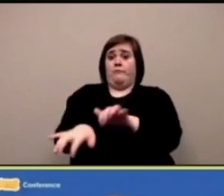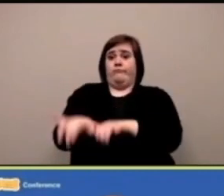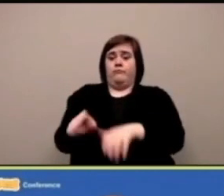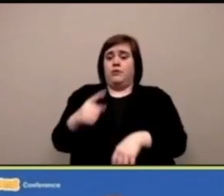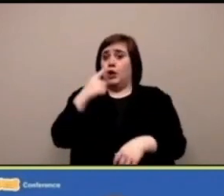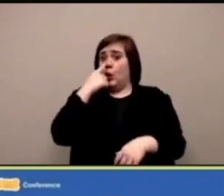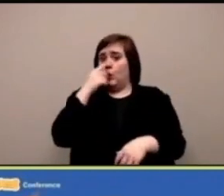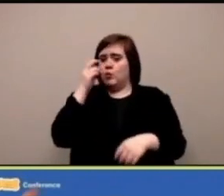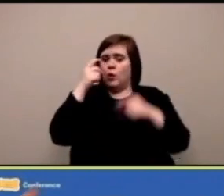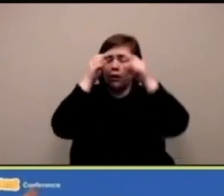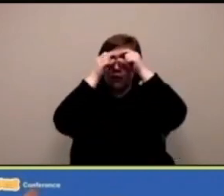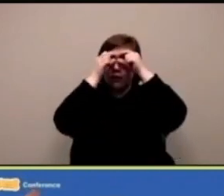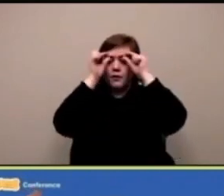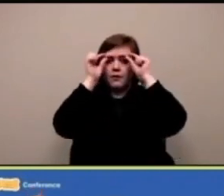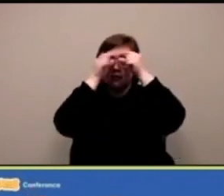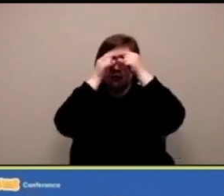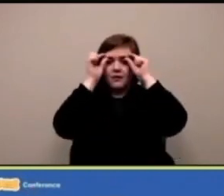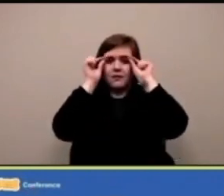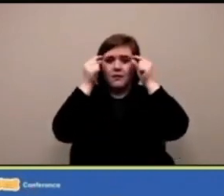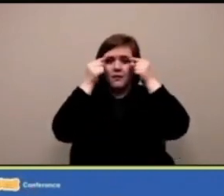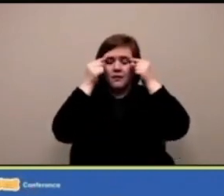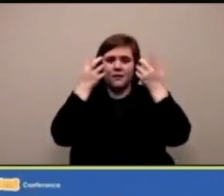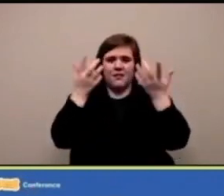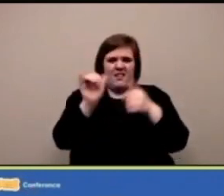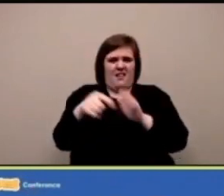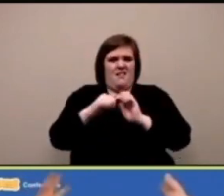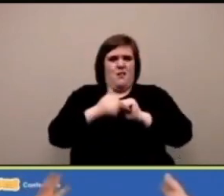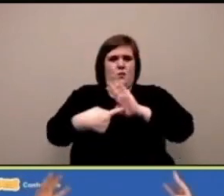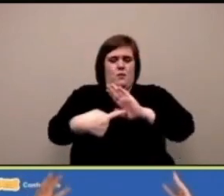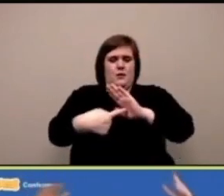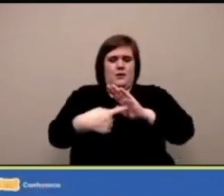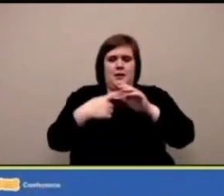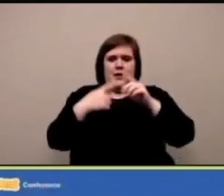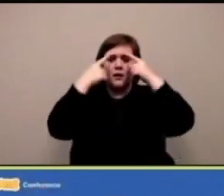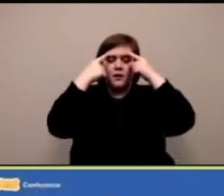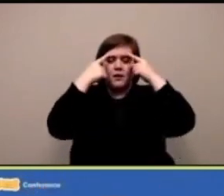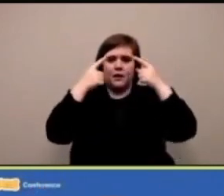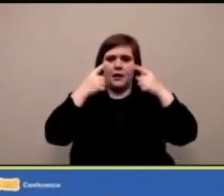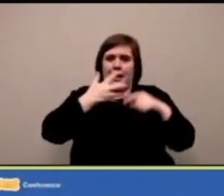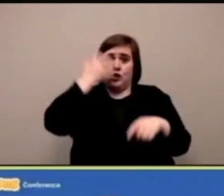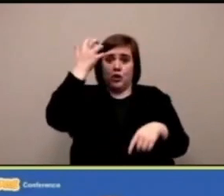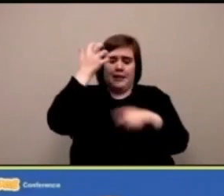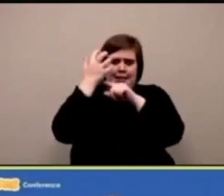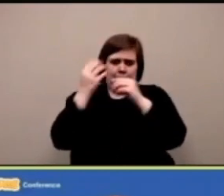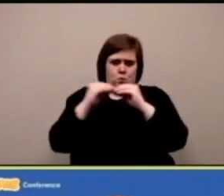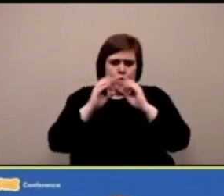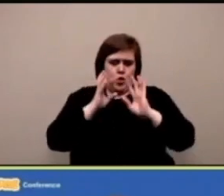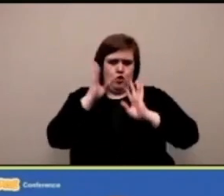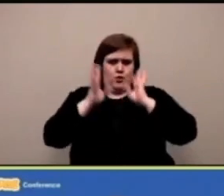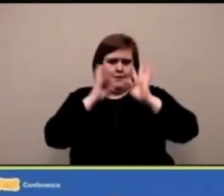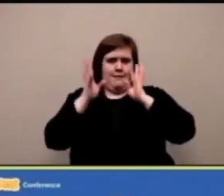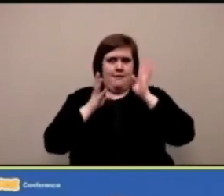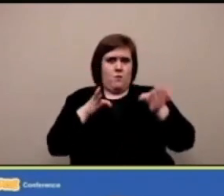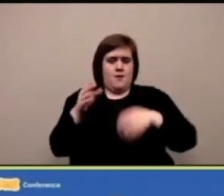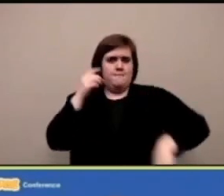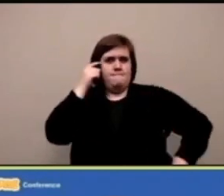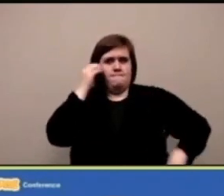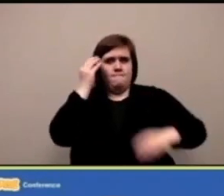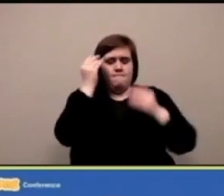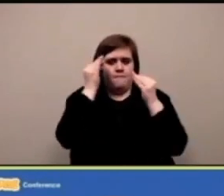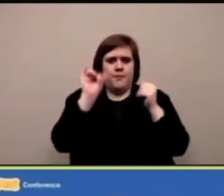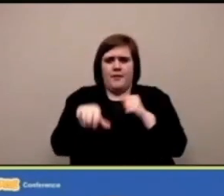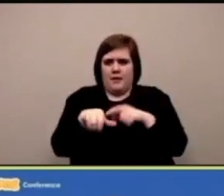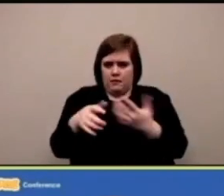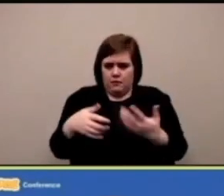your eyebrows. So how could we represent like, angry eyebrows in a more creative, playful way? And so this